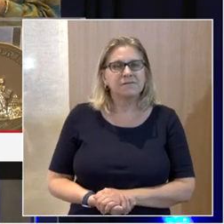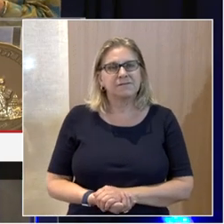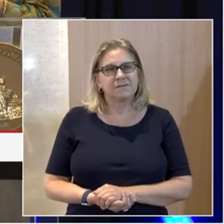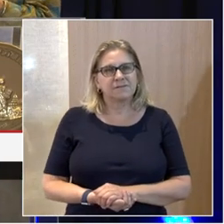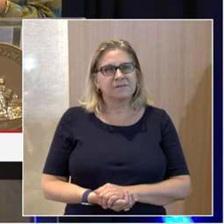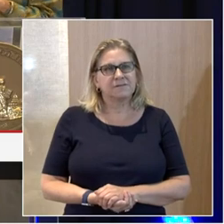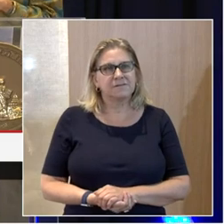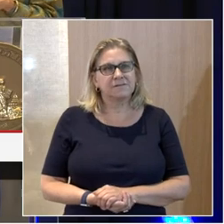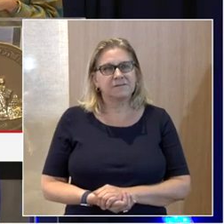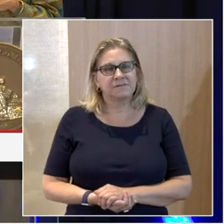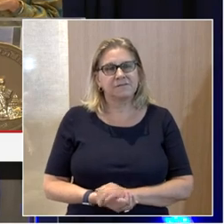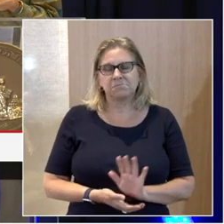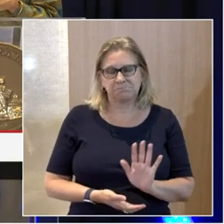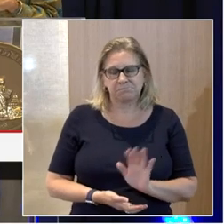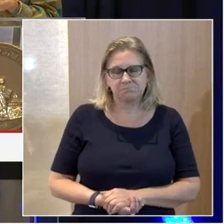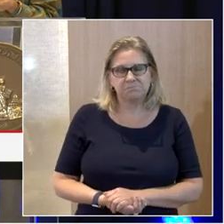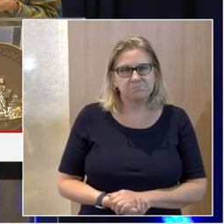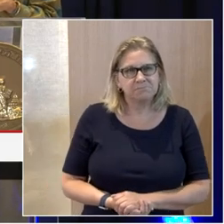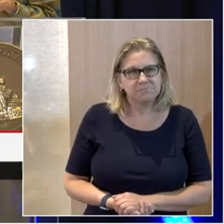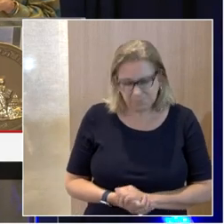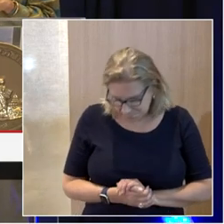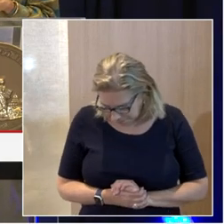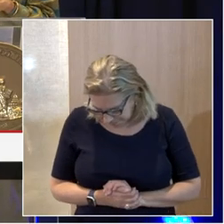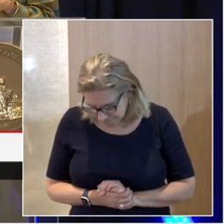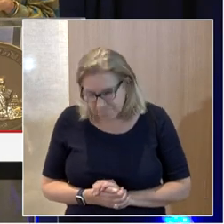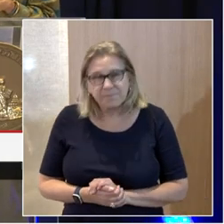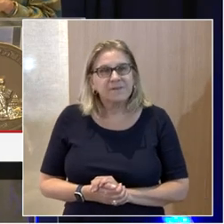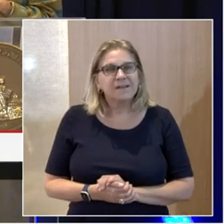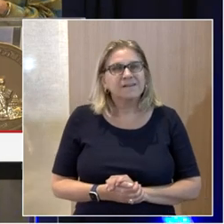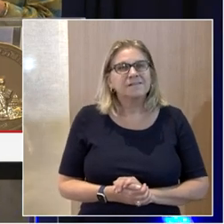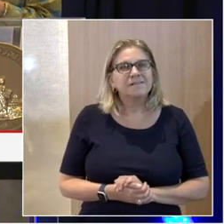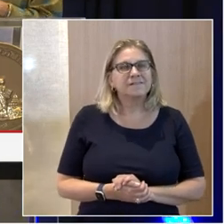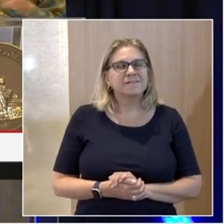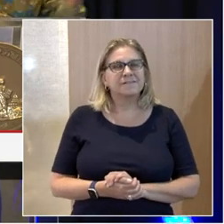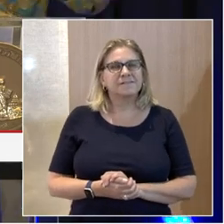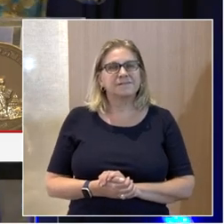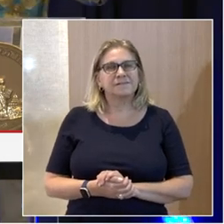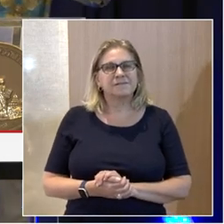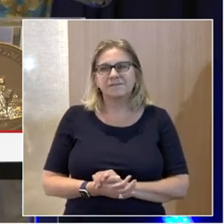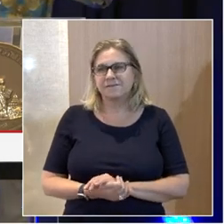Who are some of the others? Just shout it out for me. Who's